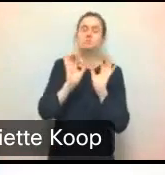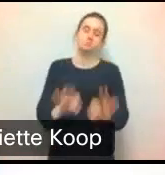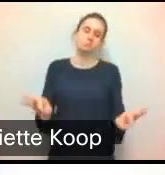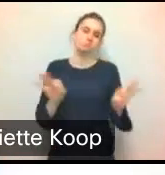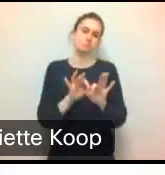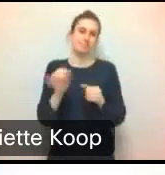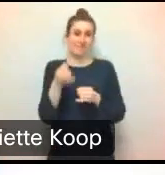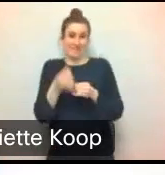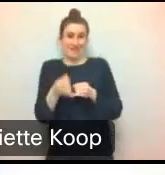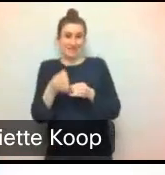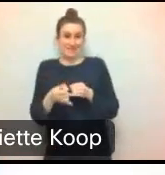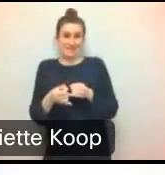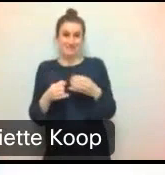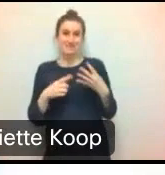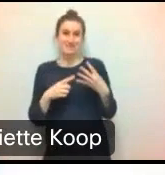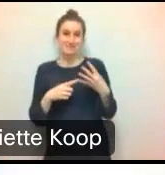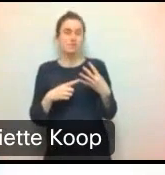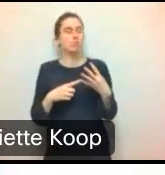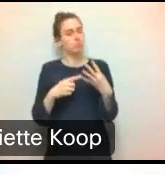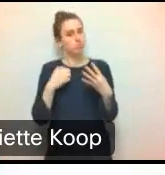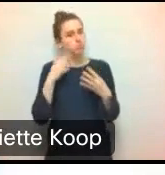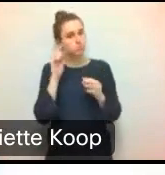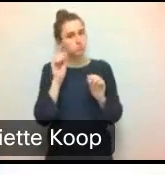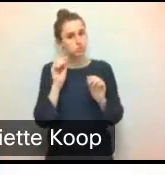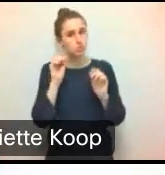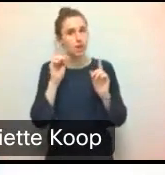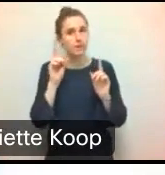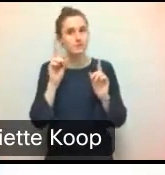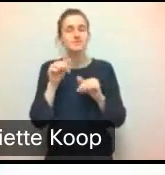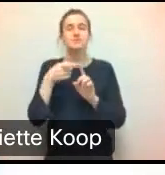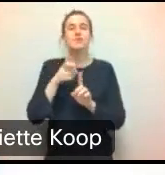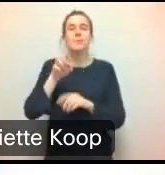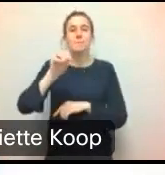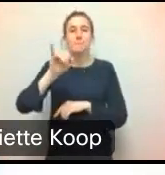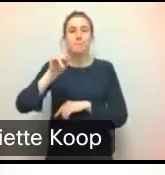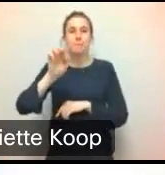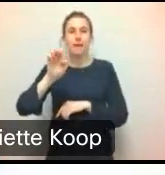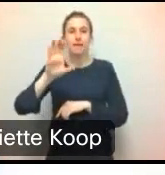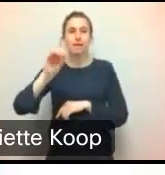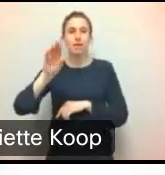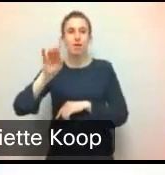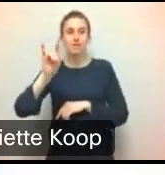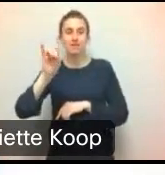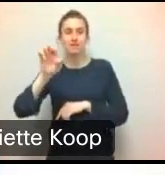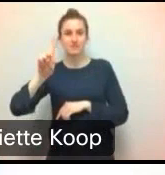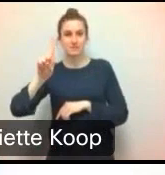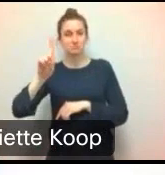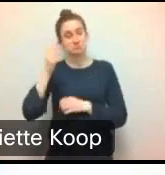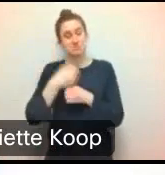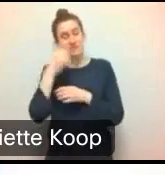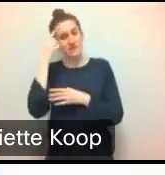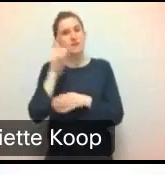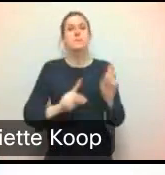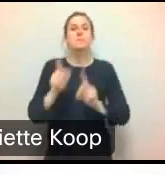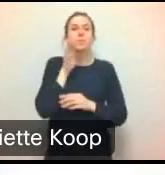that was from a guy named Mike Caulfield. And it makes sense. We tend to click on hyperlinks when